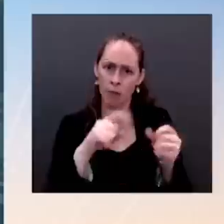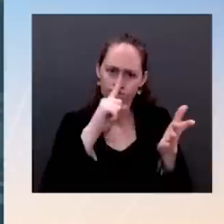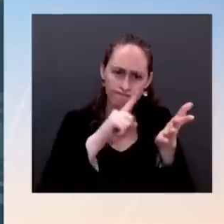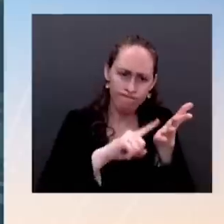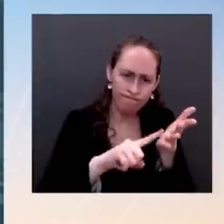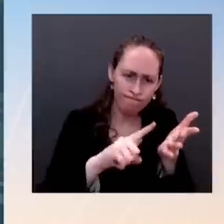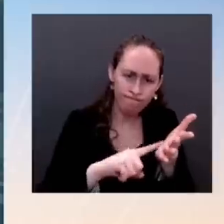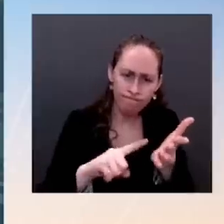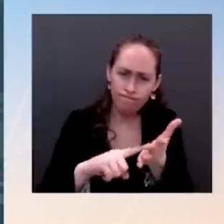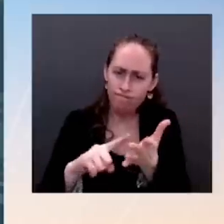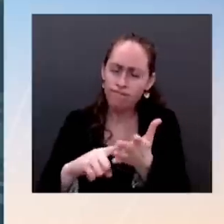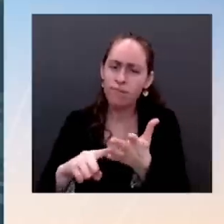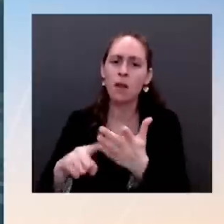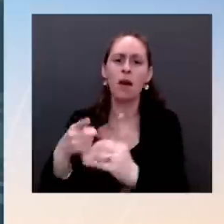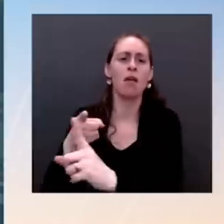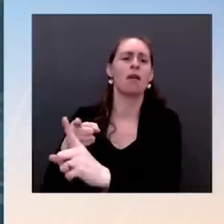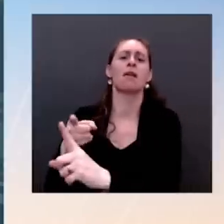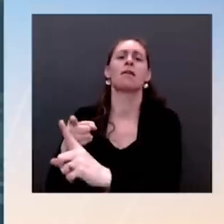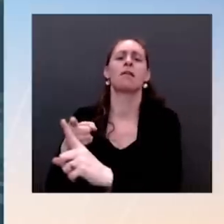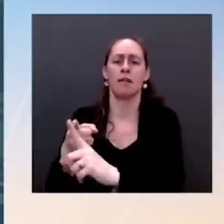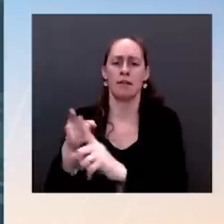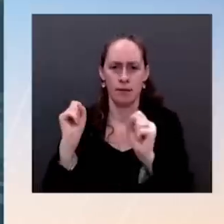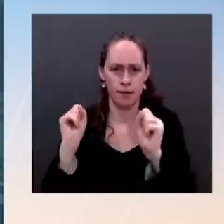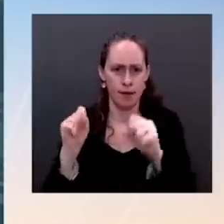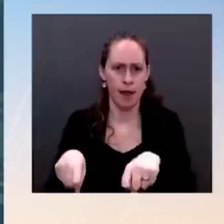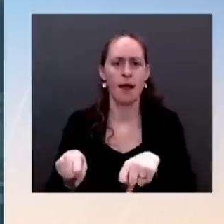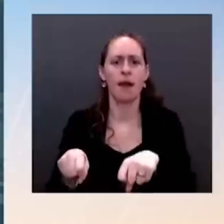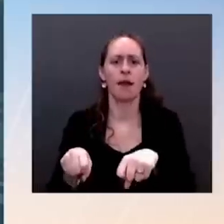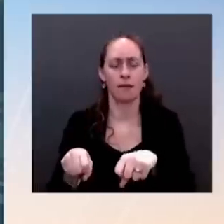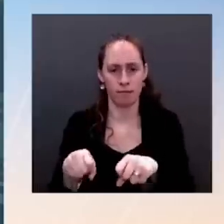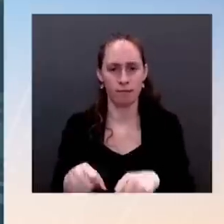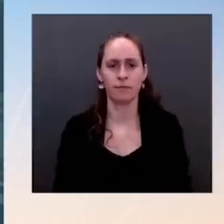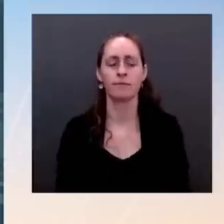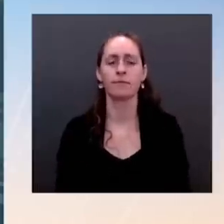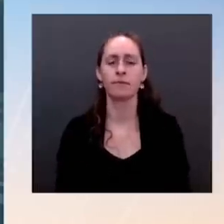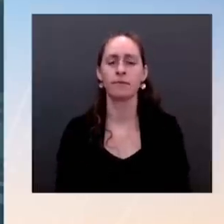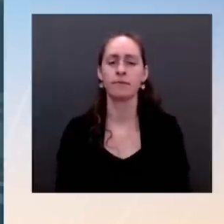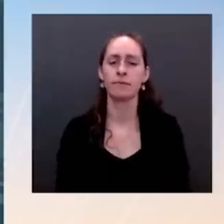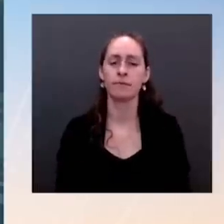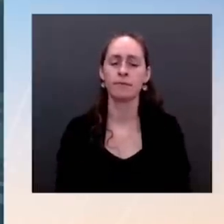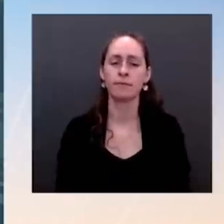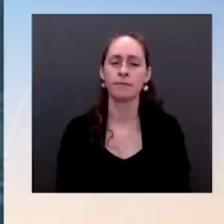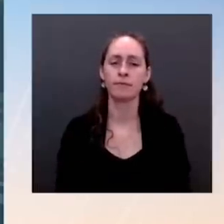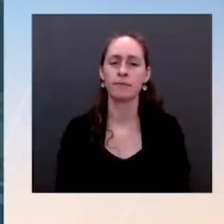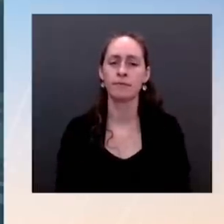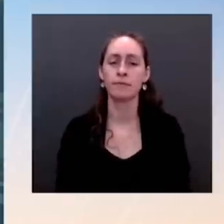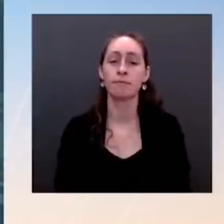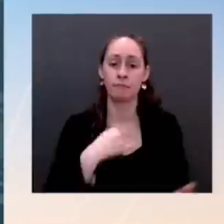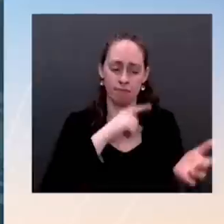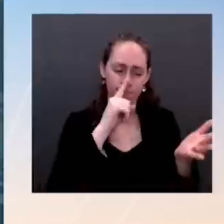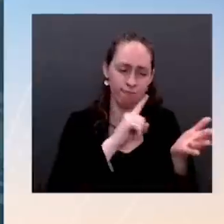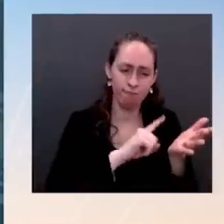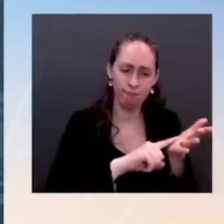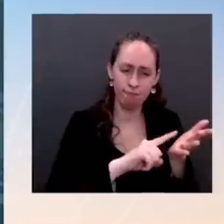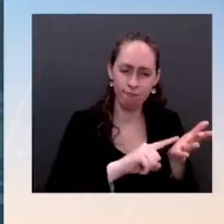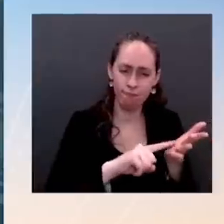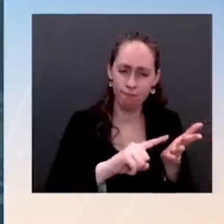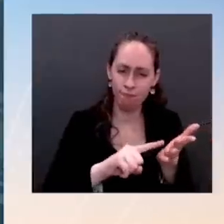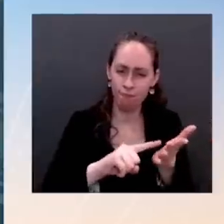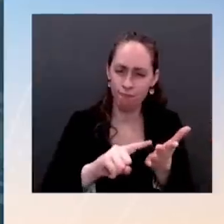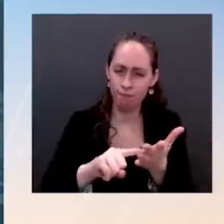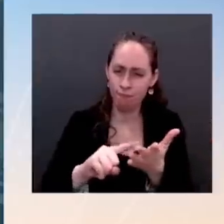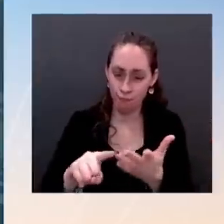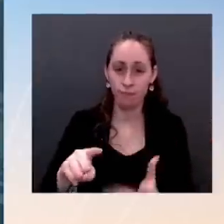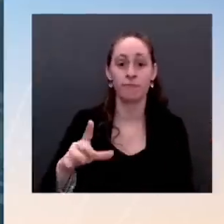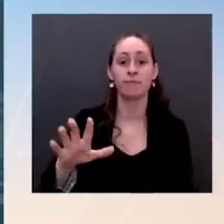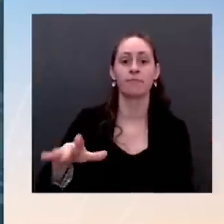that came the meeting that Dr. Lander had with senior White House officials, where it was made clear what steps he was required to take, and that